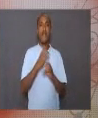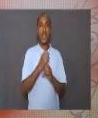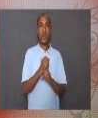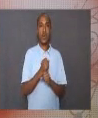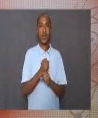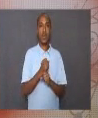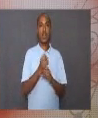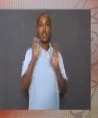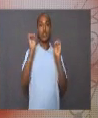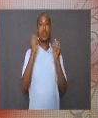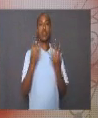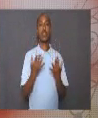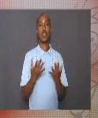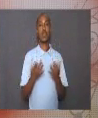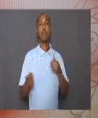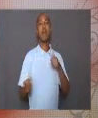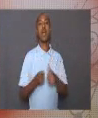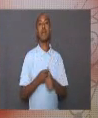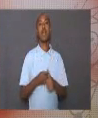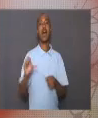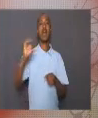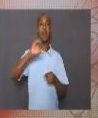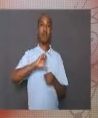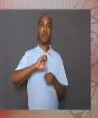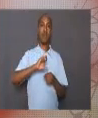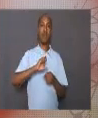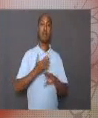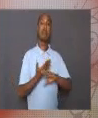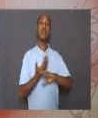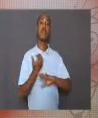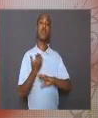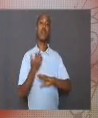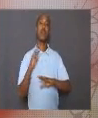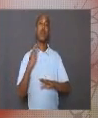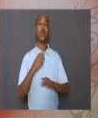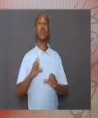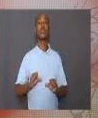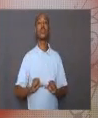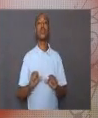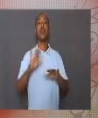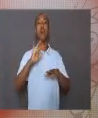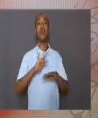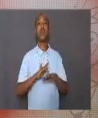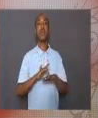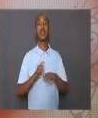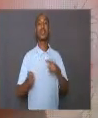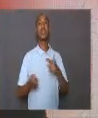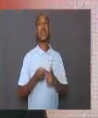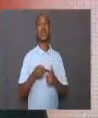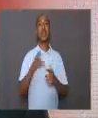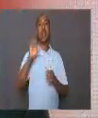the oxidation of primary alcohols before we continue on to secondary